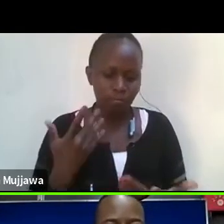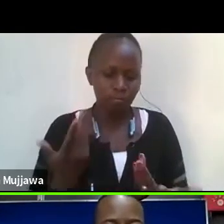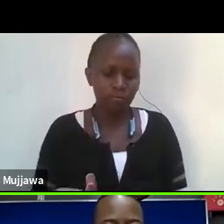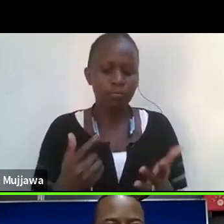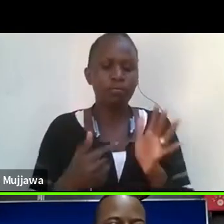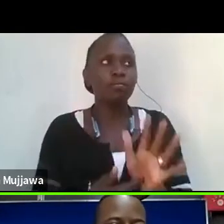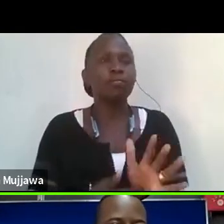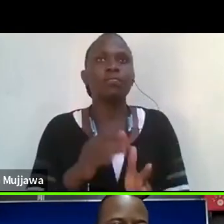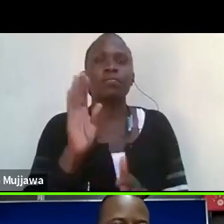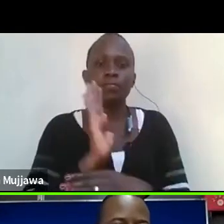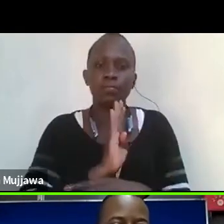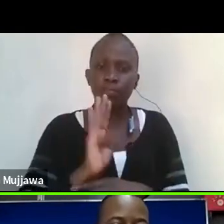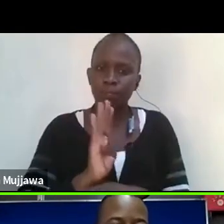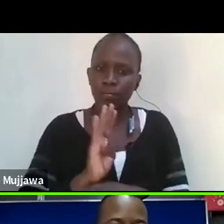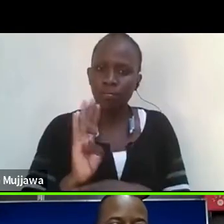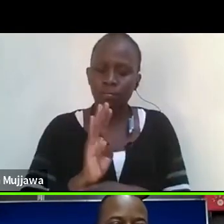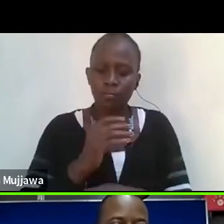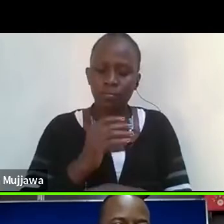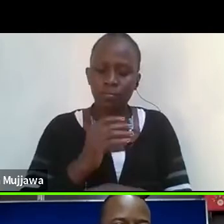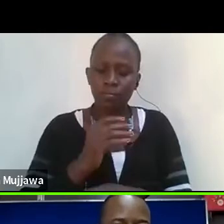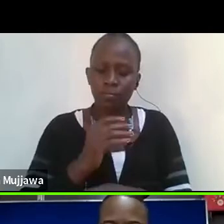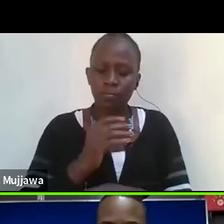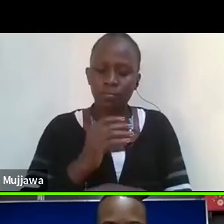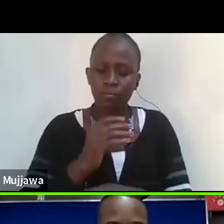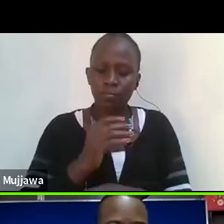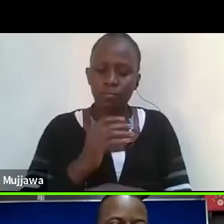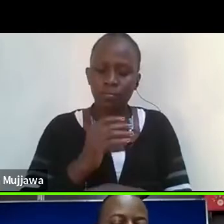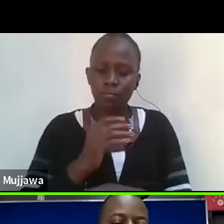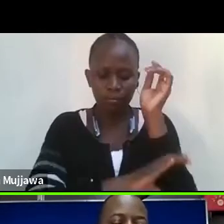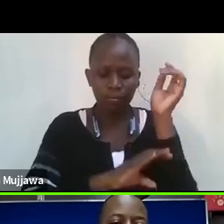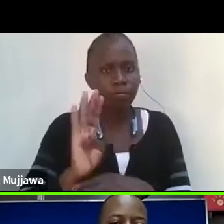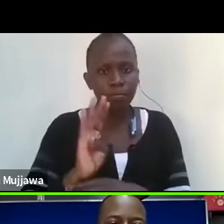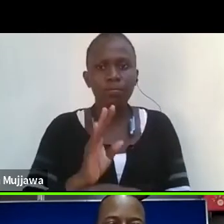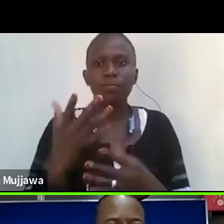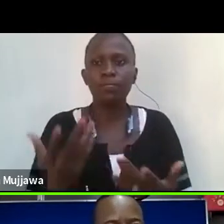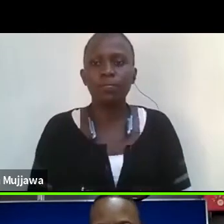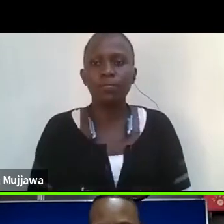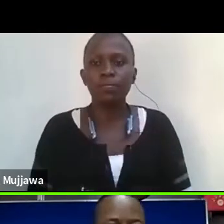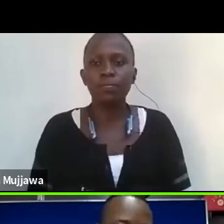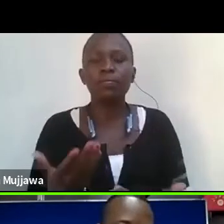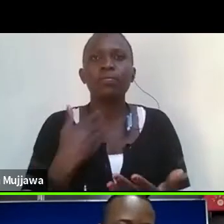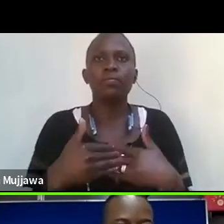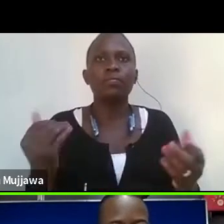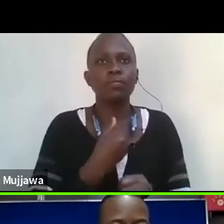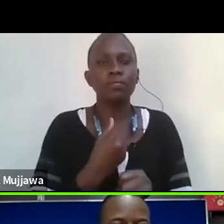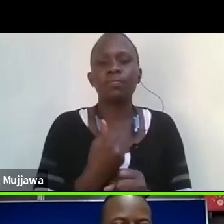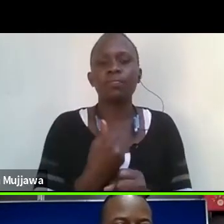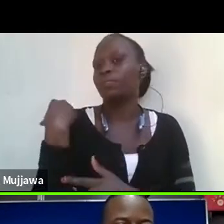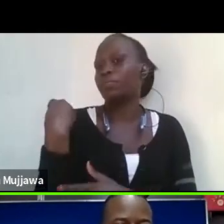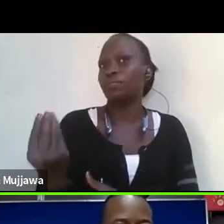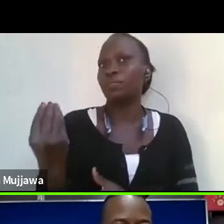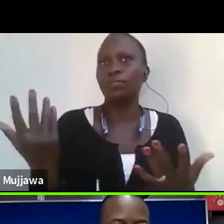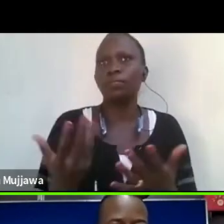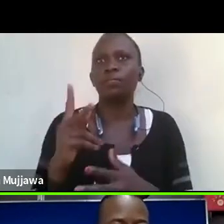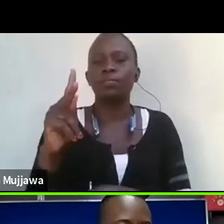has been open to operations, apart from recently. Kenya, yes, lockdowns being